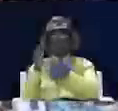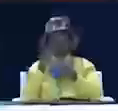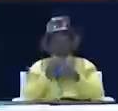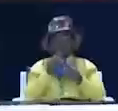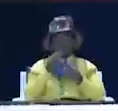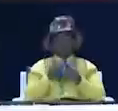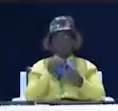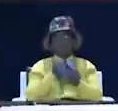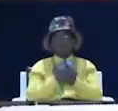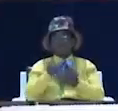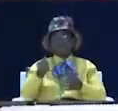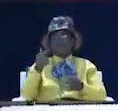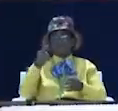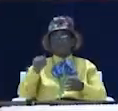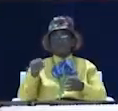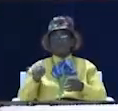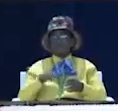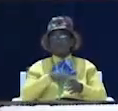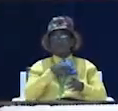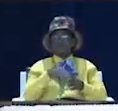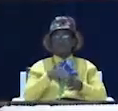The conclusion of the matter